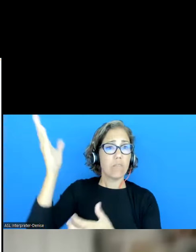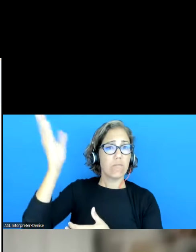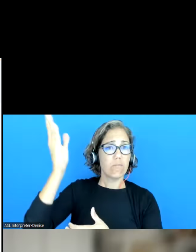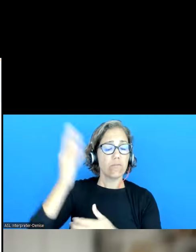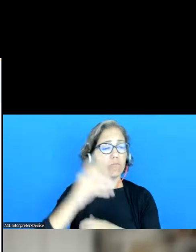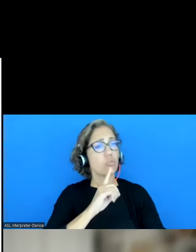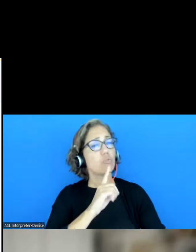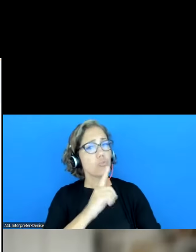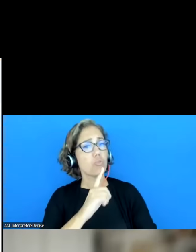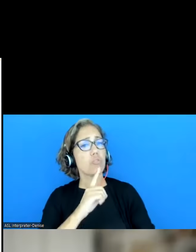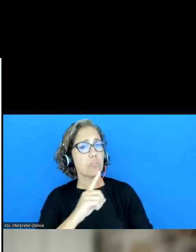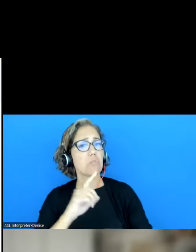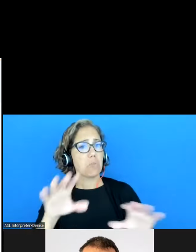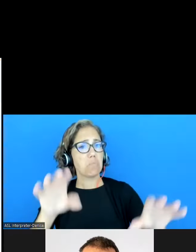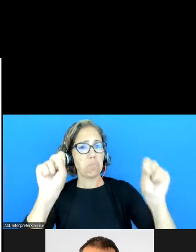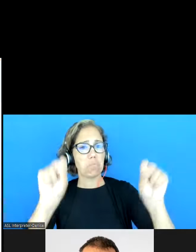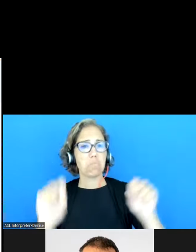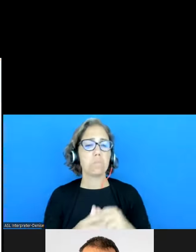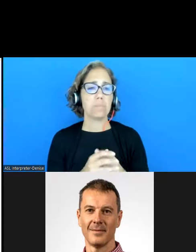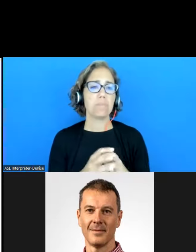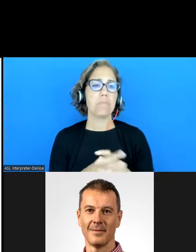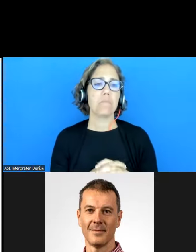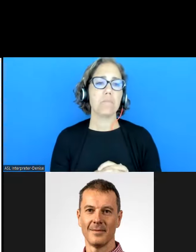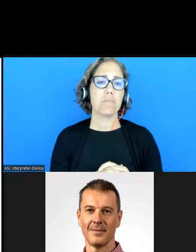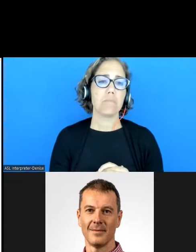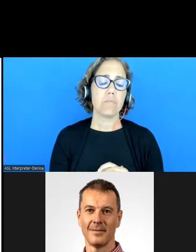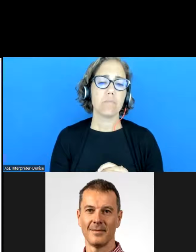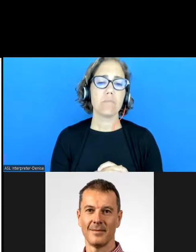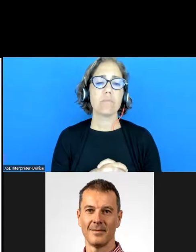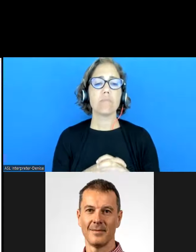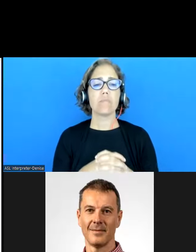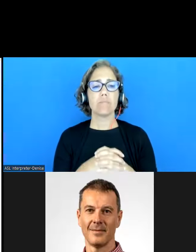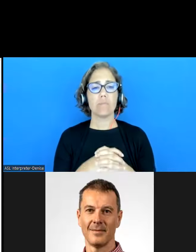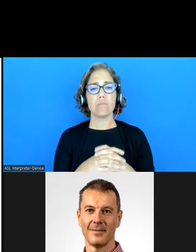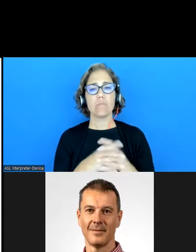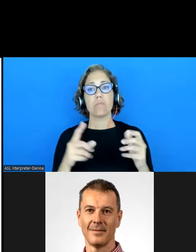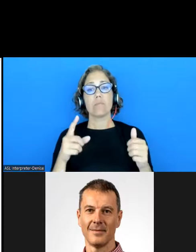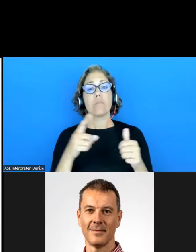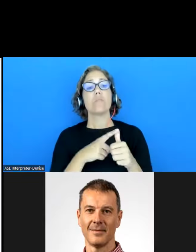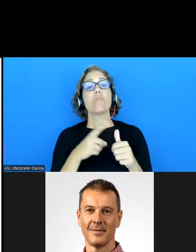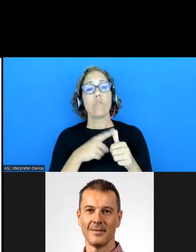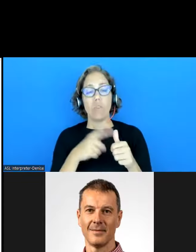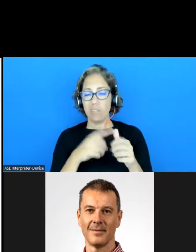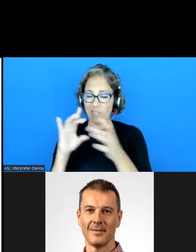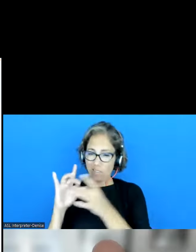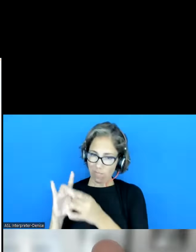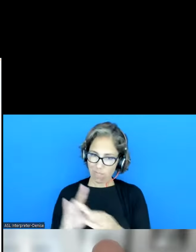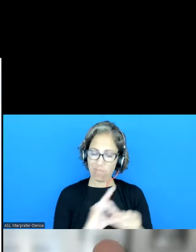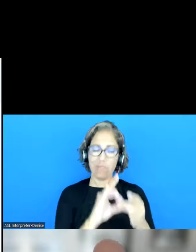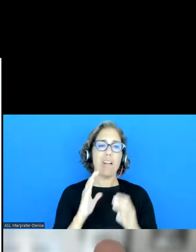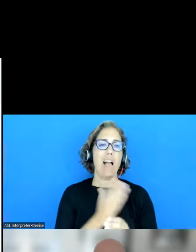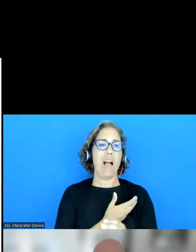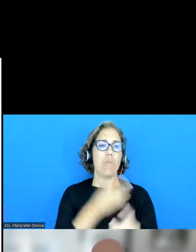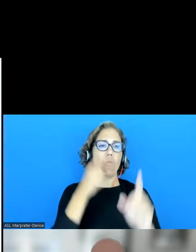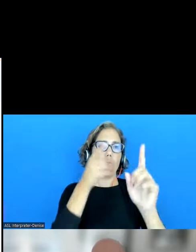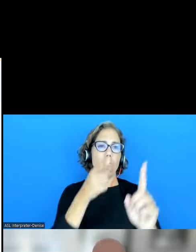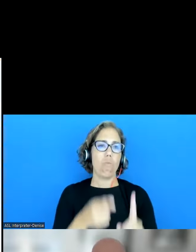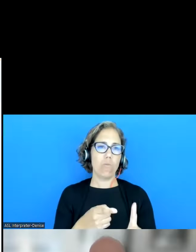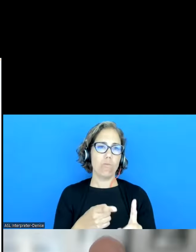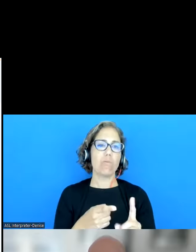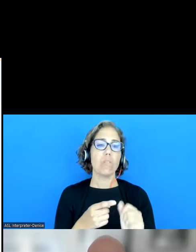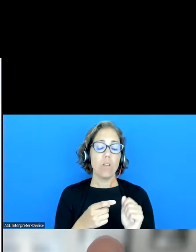Sure, happy to take this one. So first of all, and this really all ties back to our goals, you want to make sure that